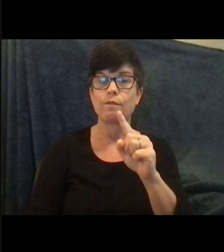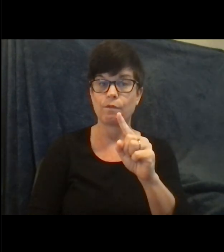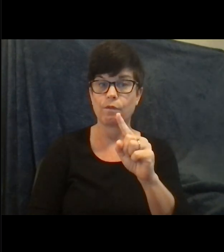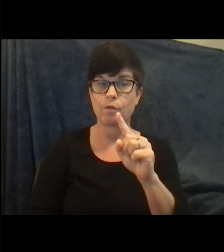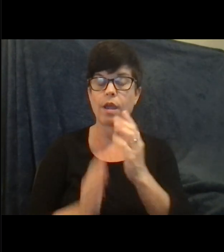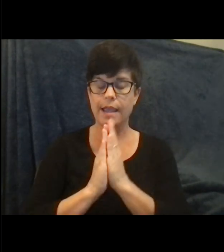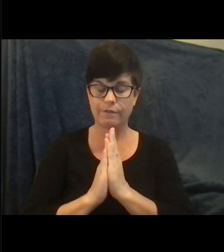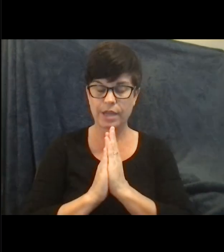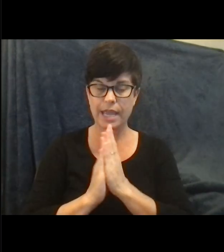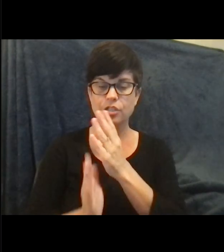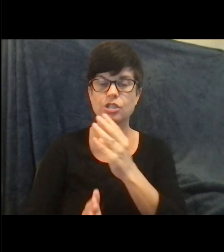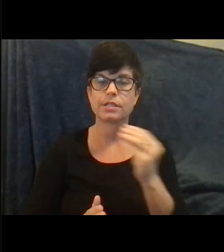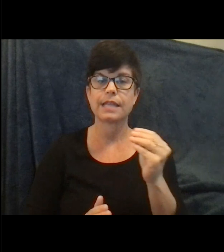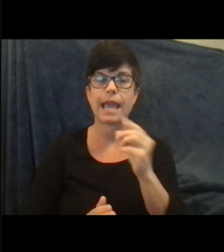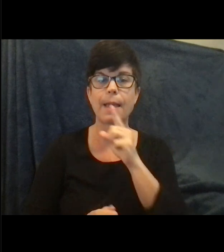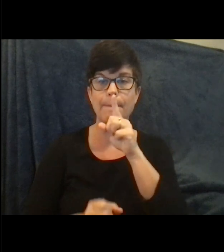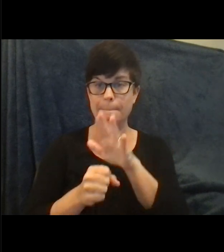Allegiance.